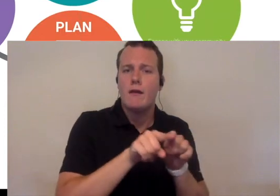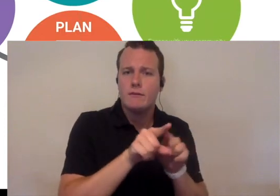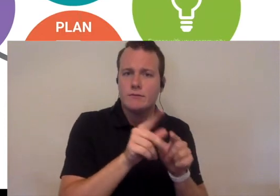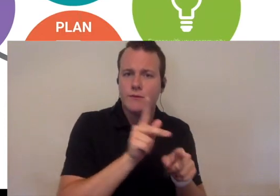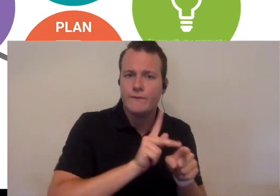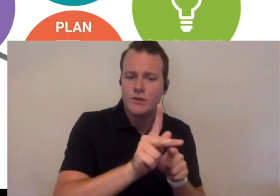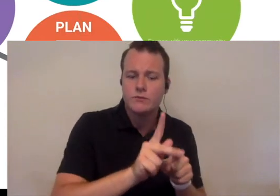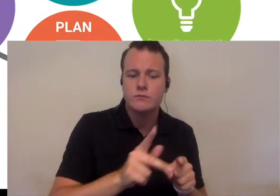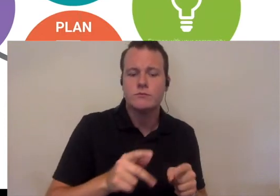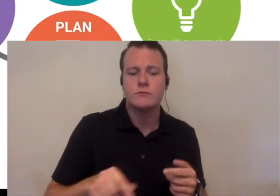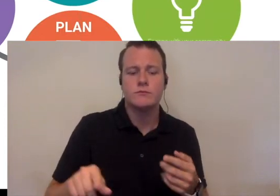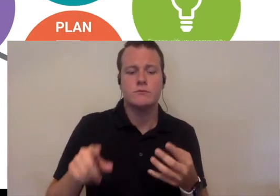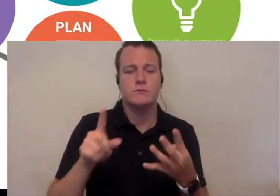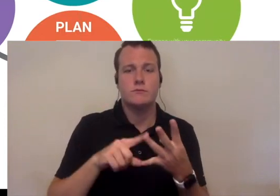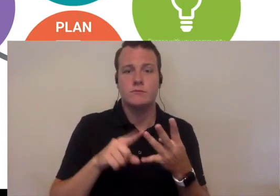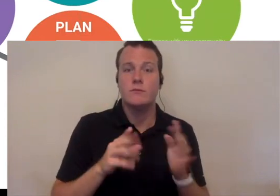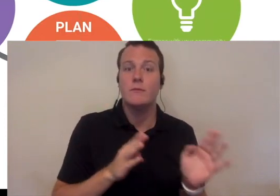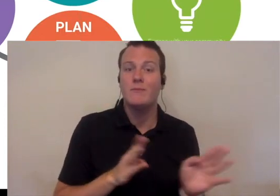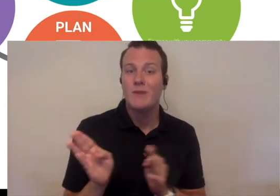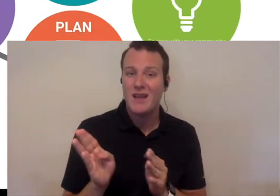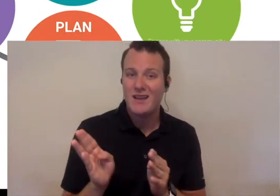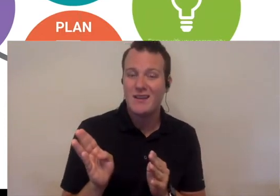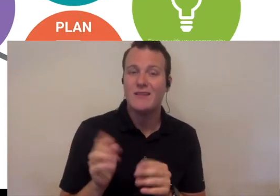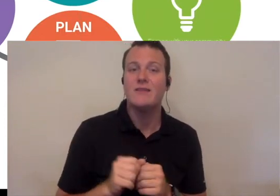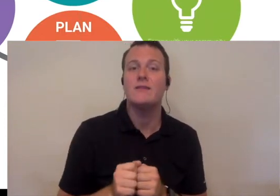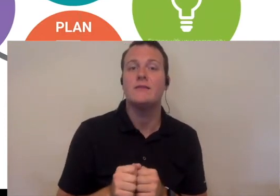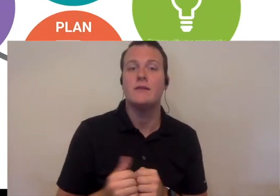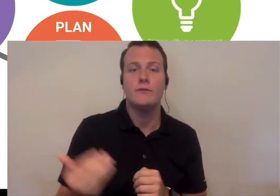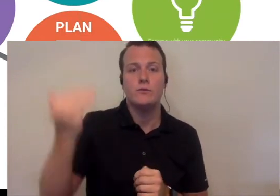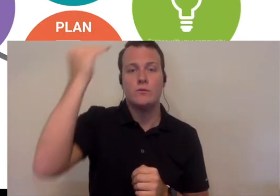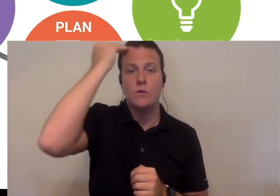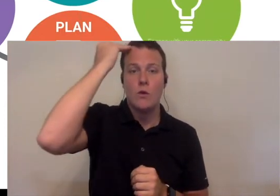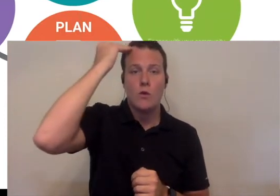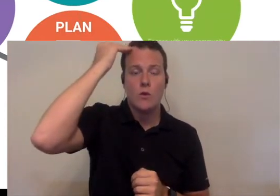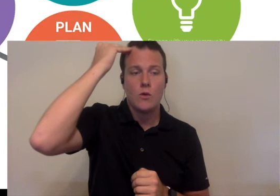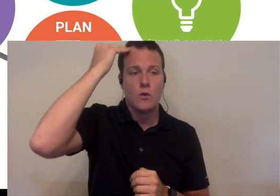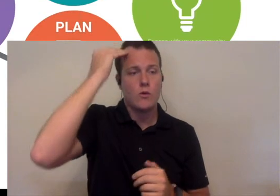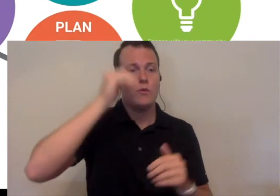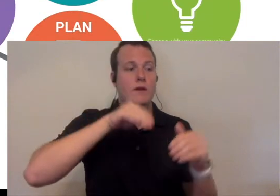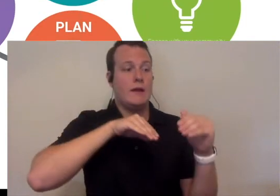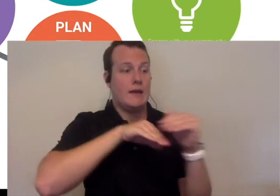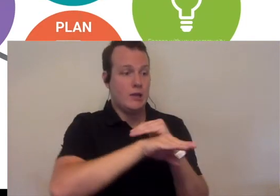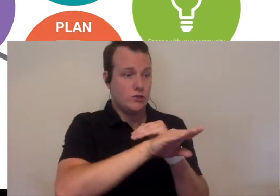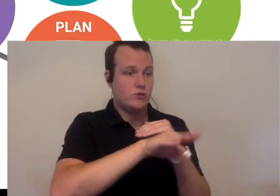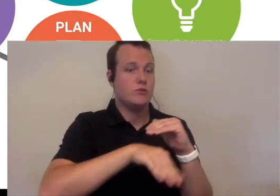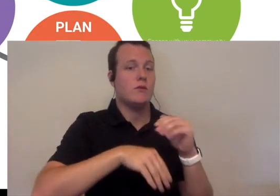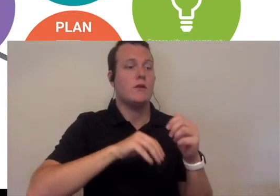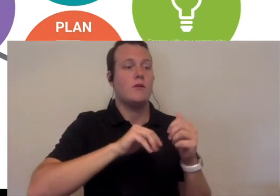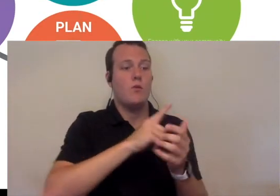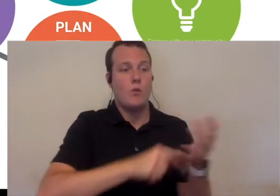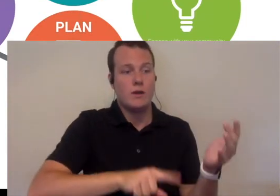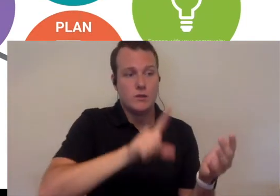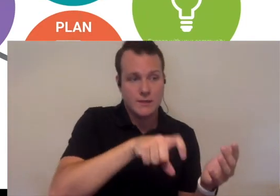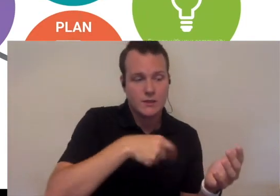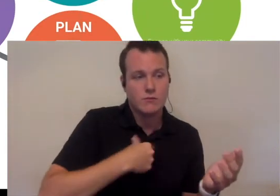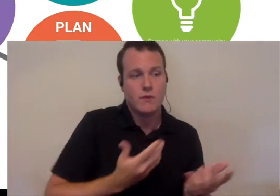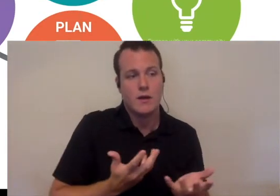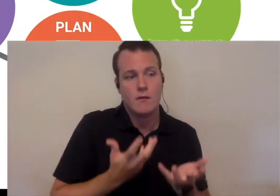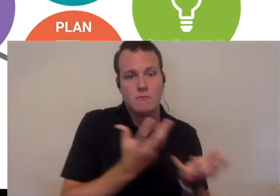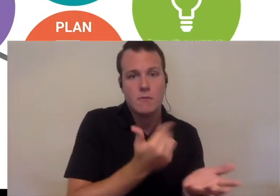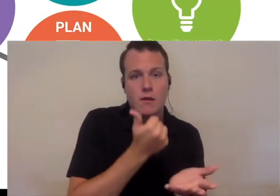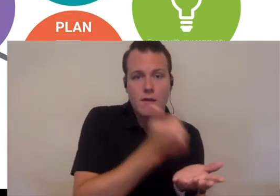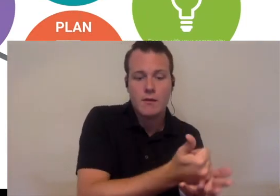go in there of what you can do for them and how they can help you, and establish that plan together and then implement